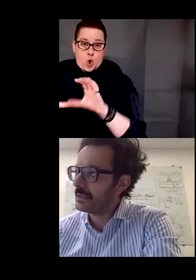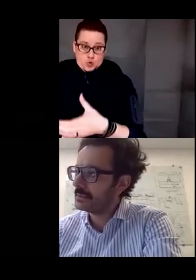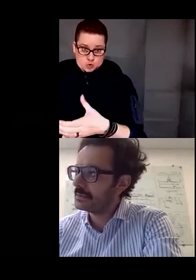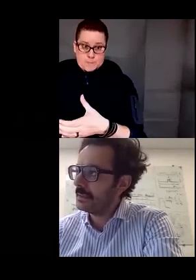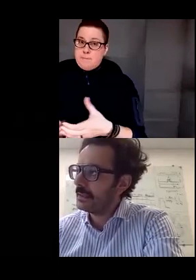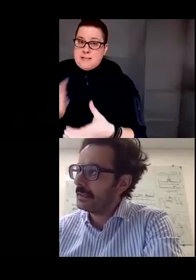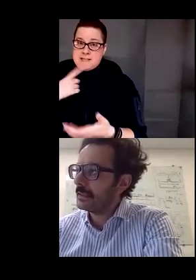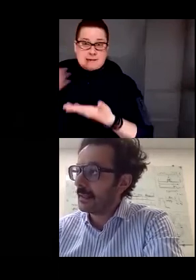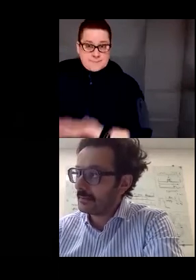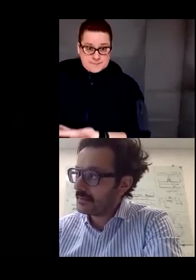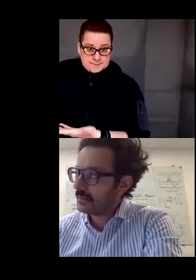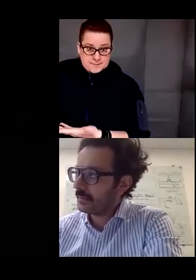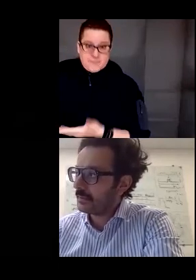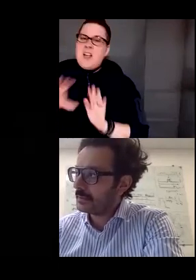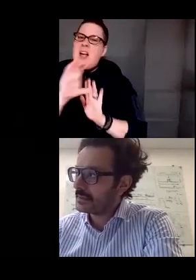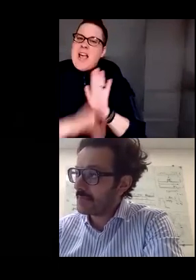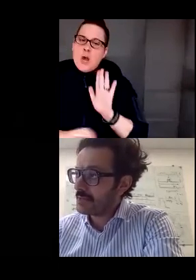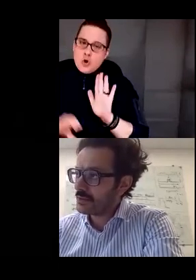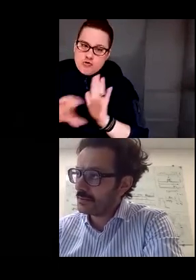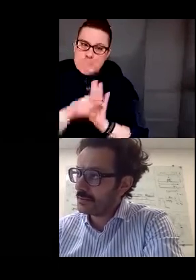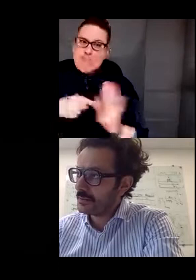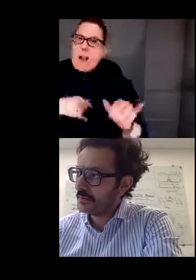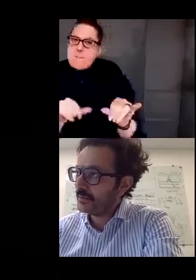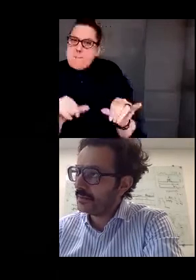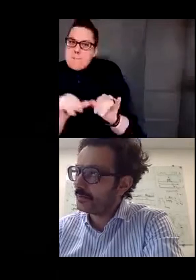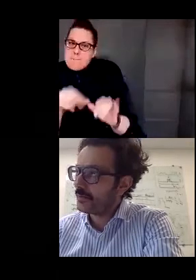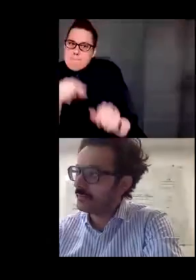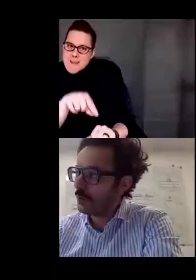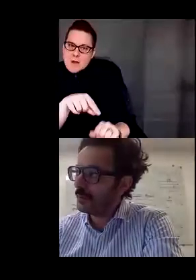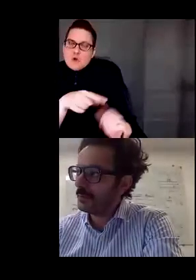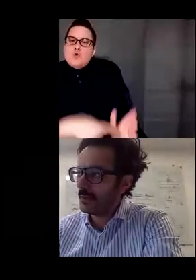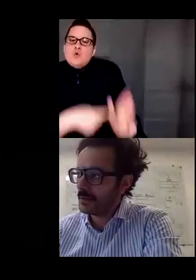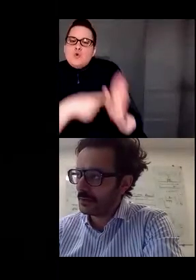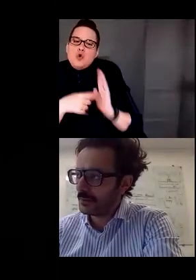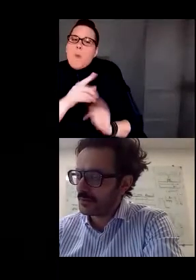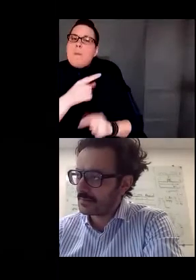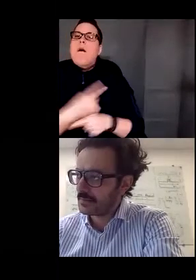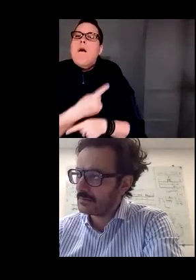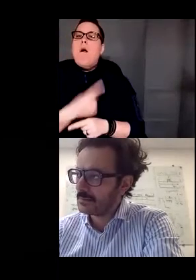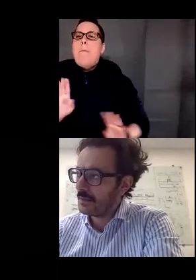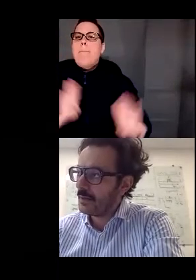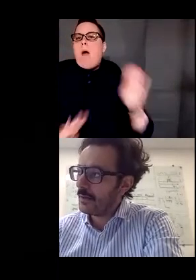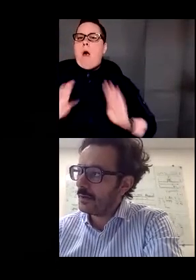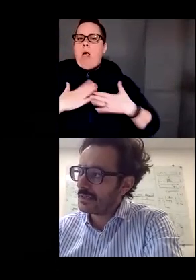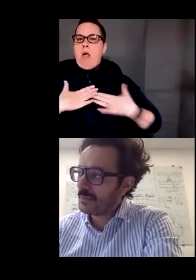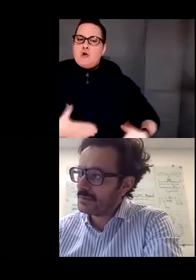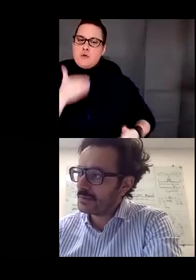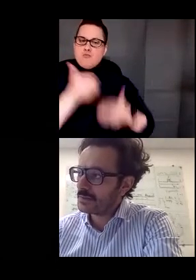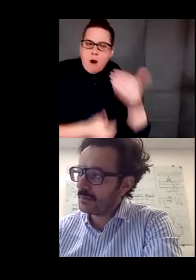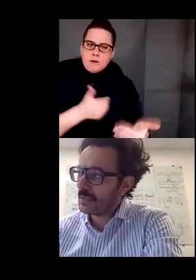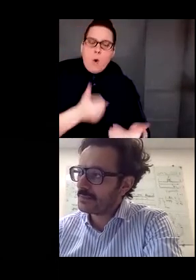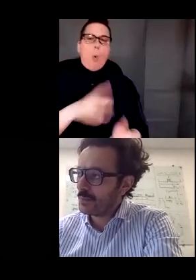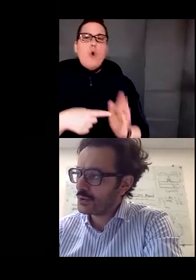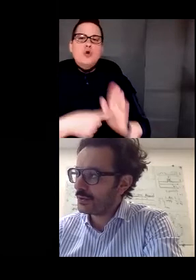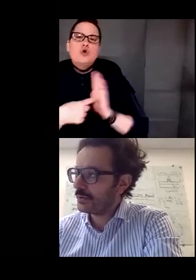definition is a characteristic that is measured as an indicator of normal biological processes or responses